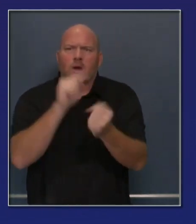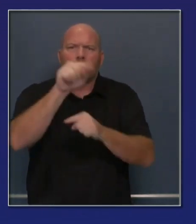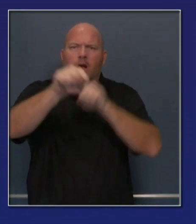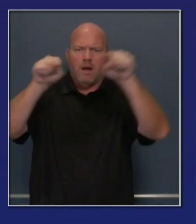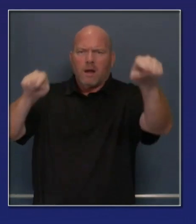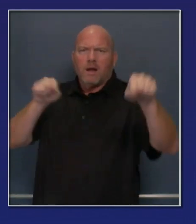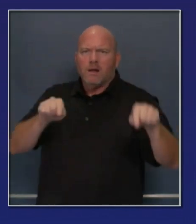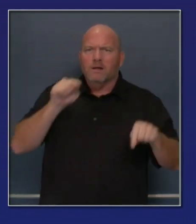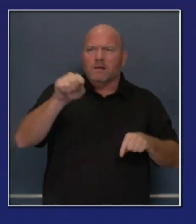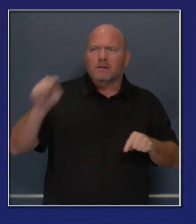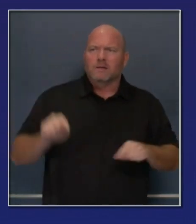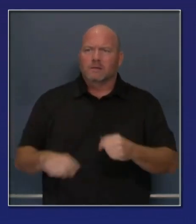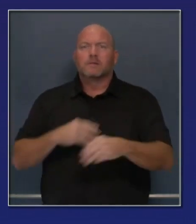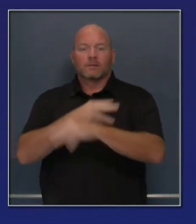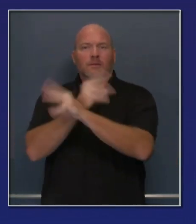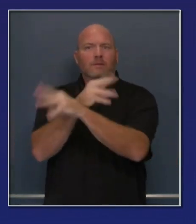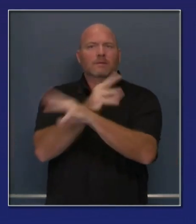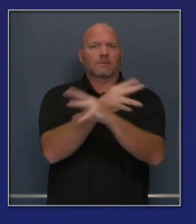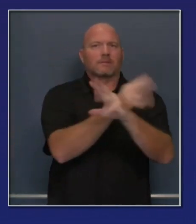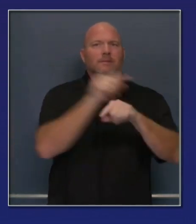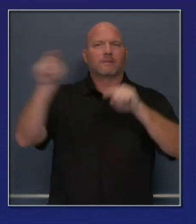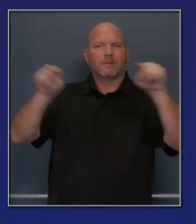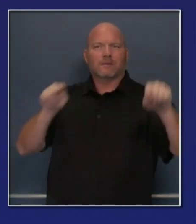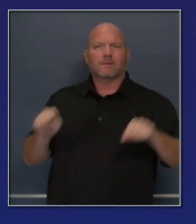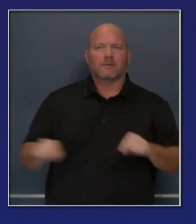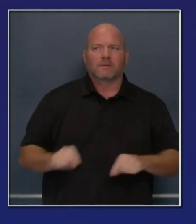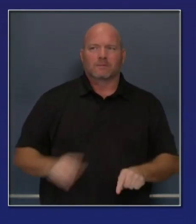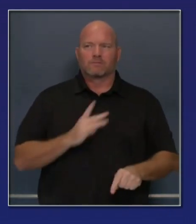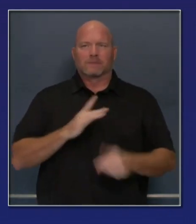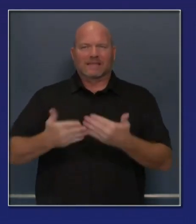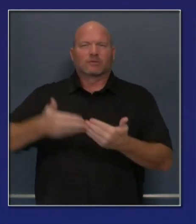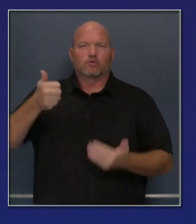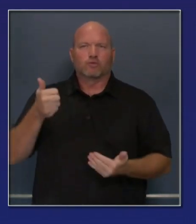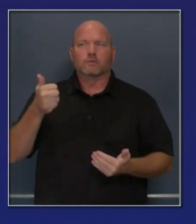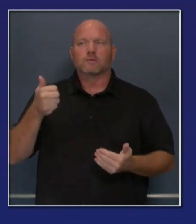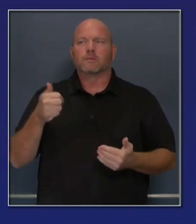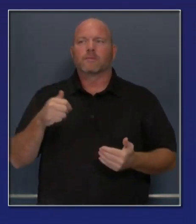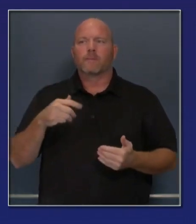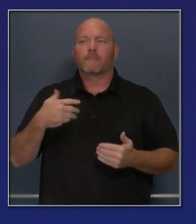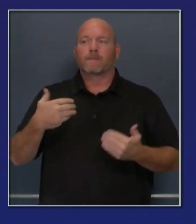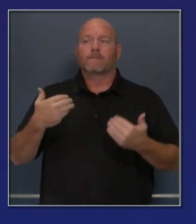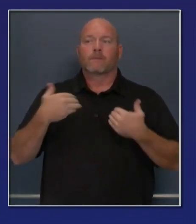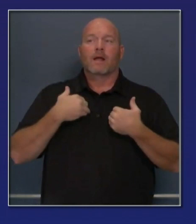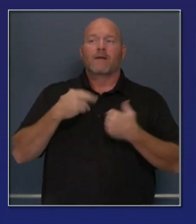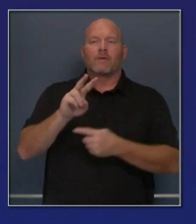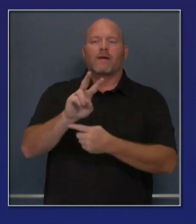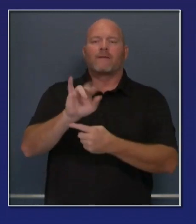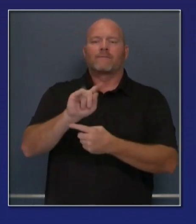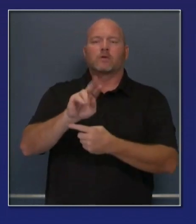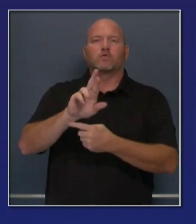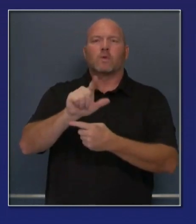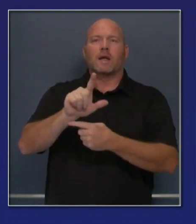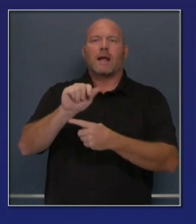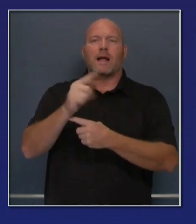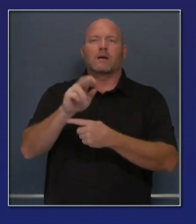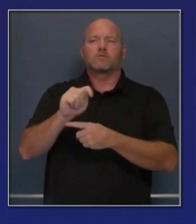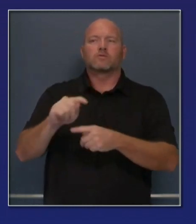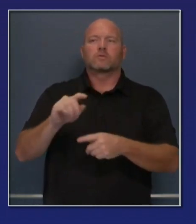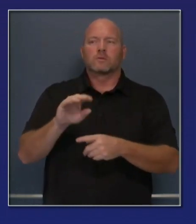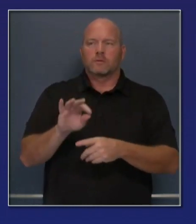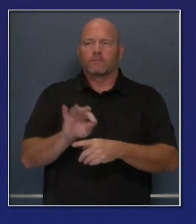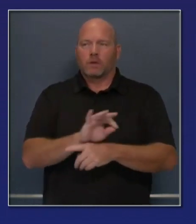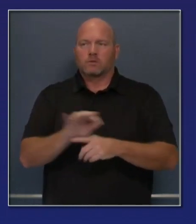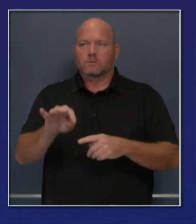that remotely. Also adding a virtual agent function to our CalConnect. That's the program